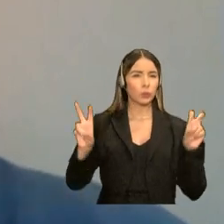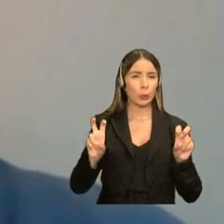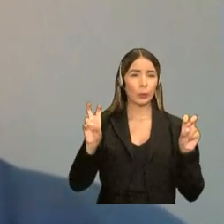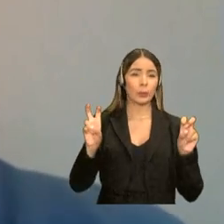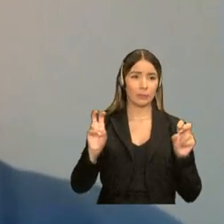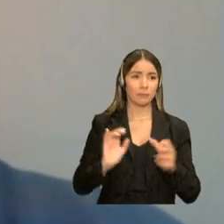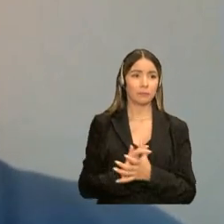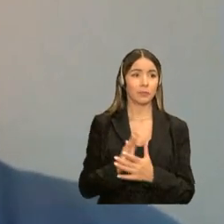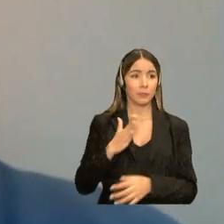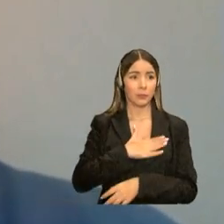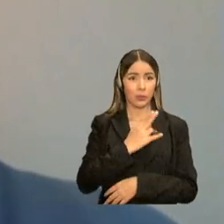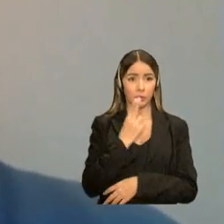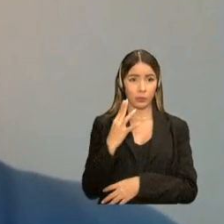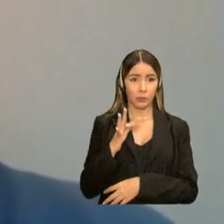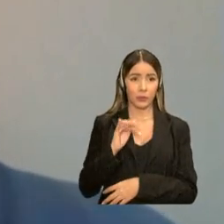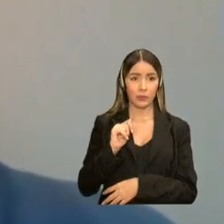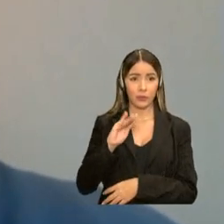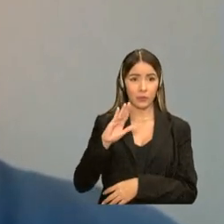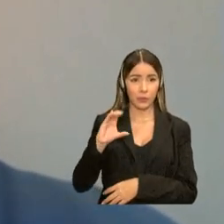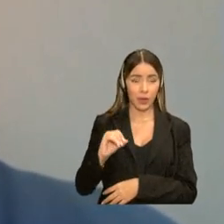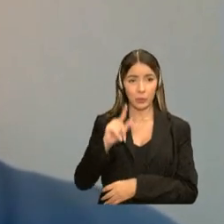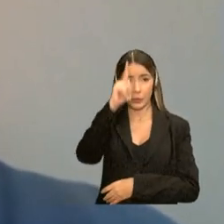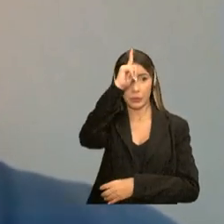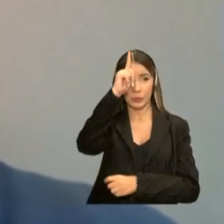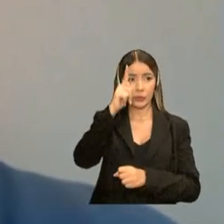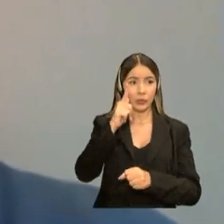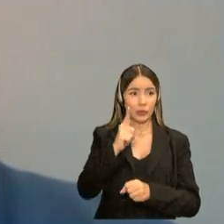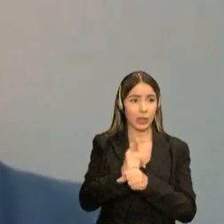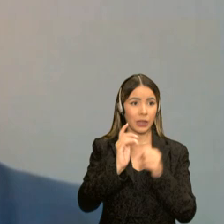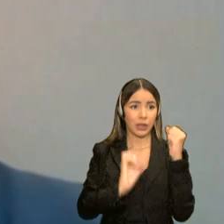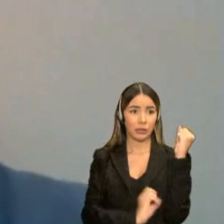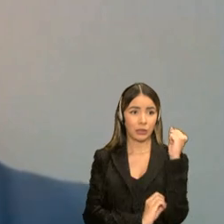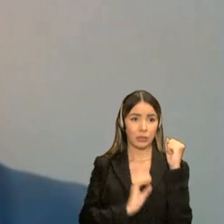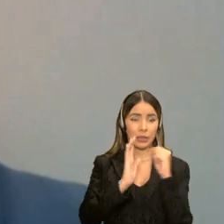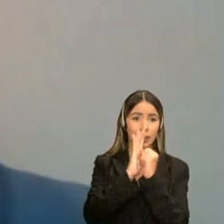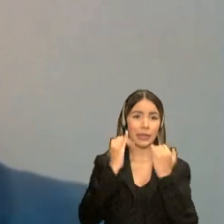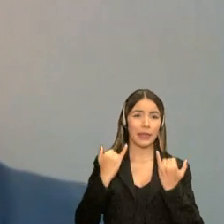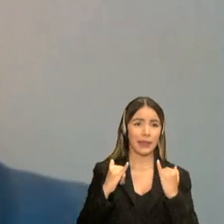My name is Fabio Cirillo. I'm a sustainability manager for